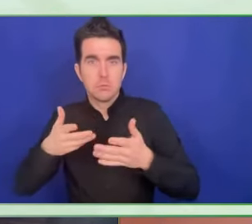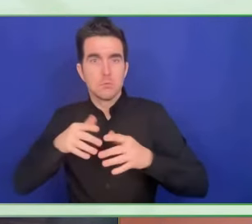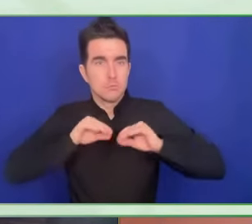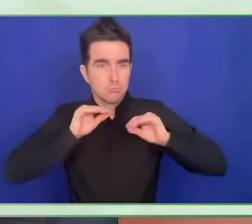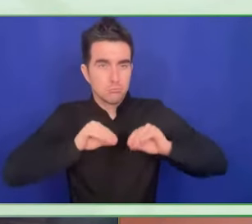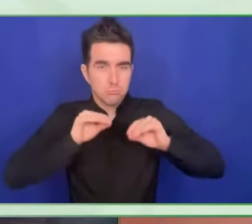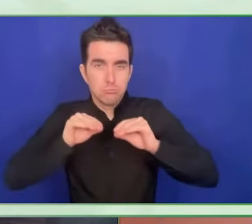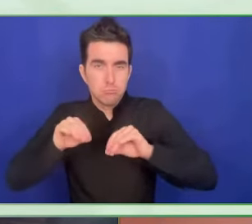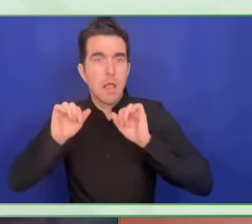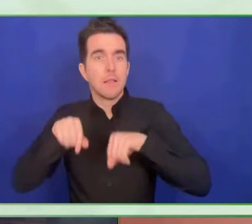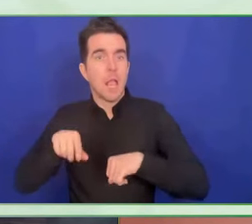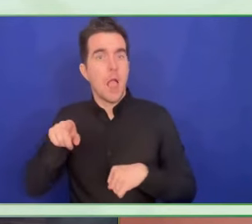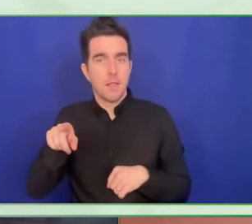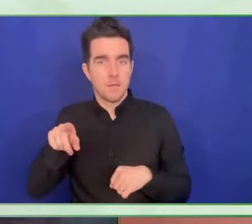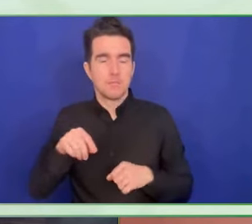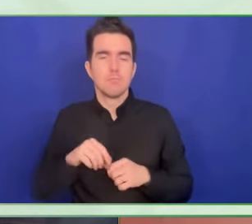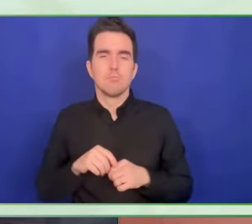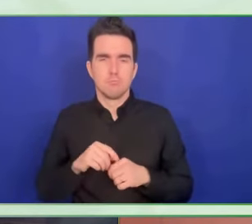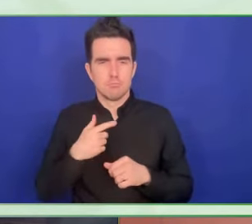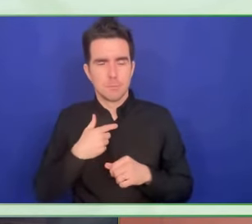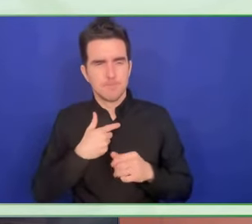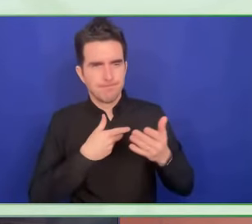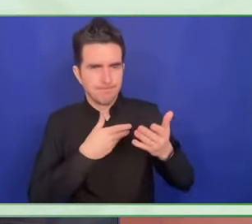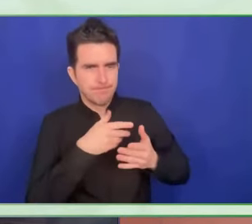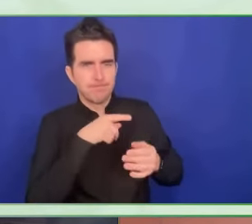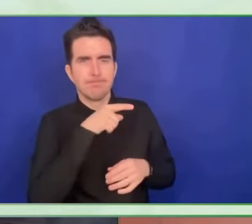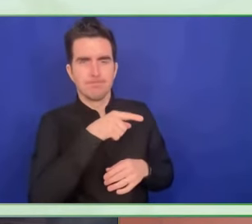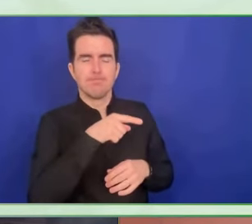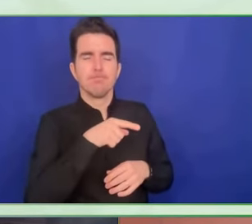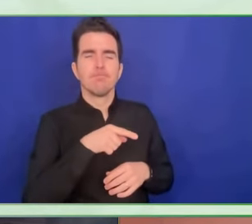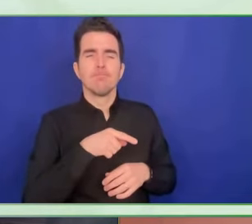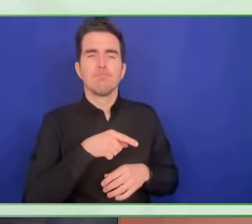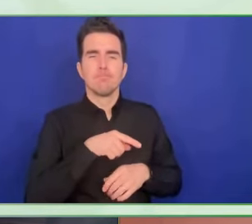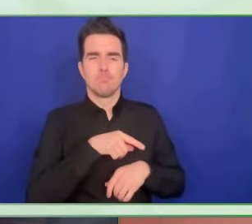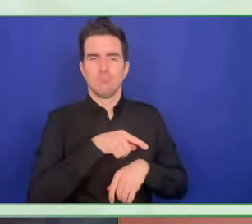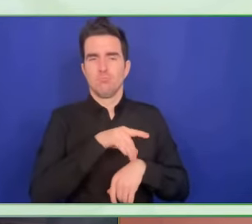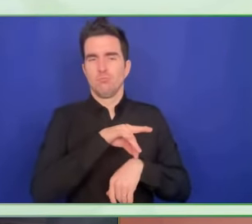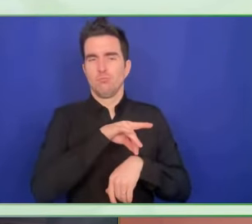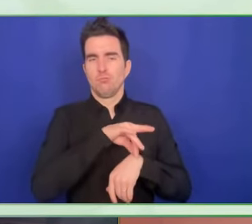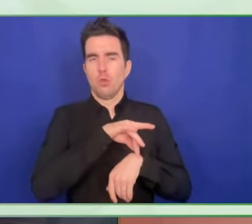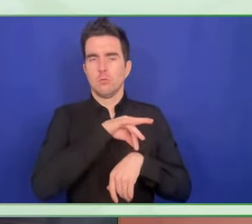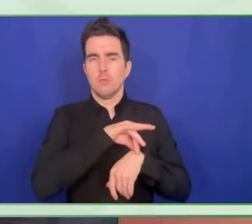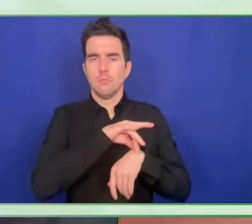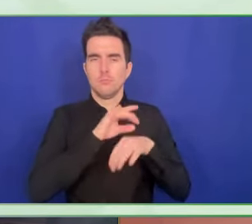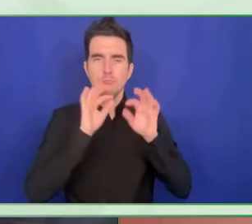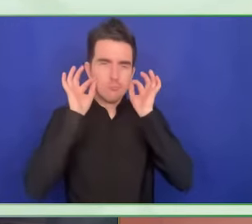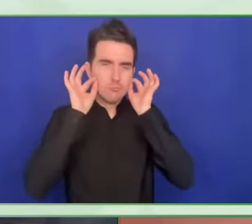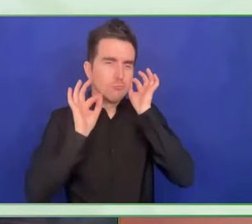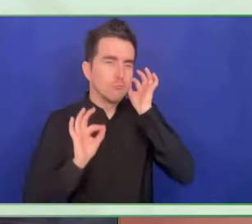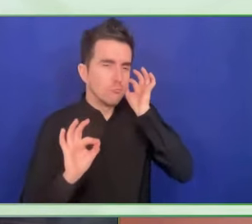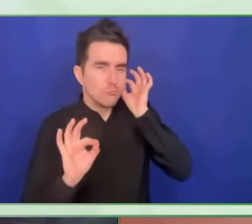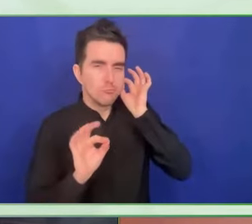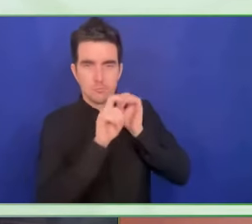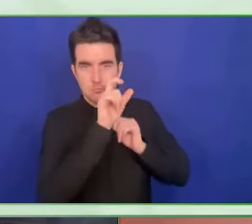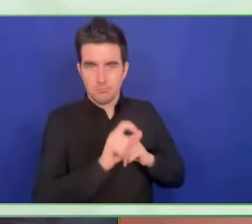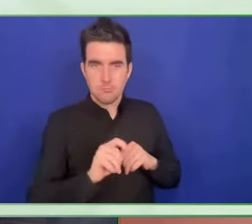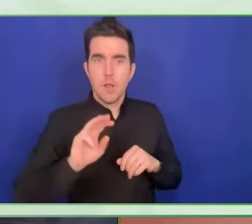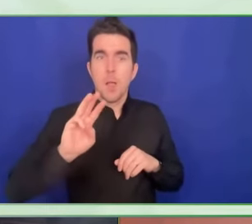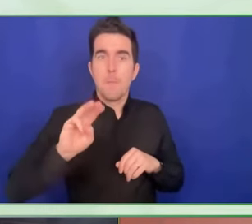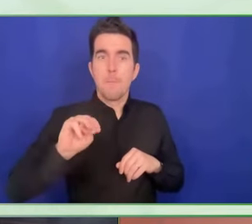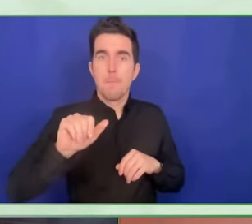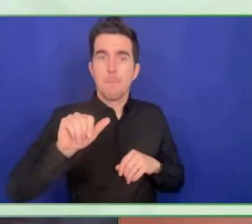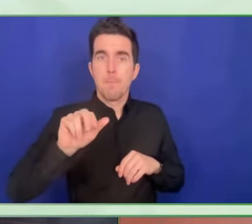our program because we were thinking about how do we get more voices, more educators in, and that's why we were looking outside of